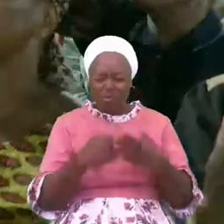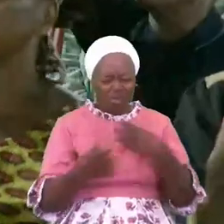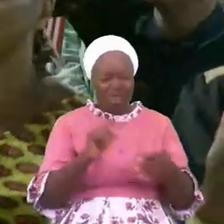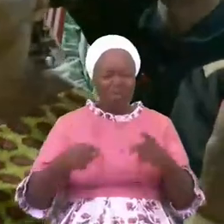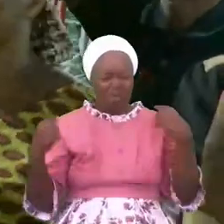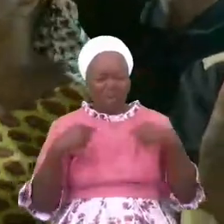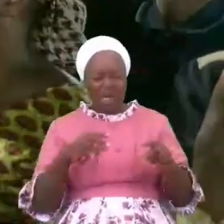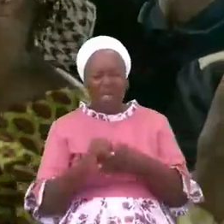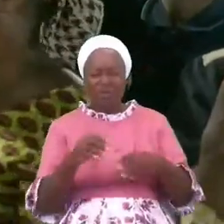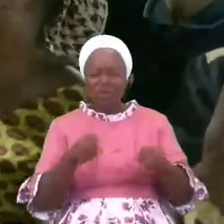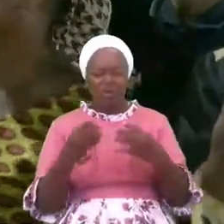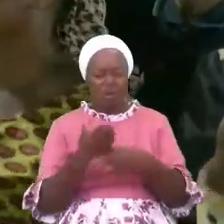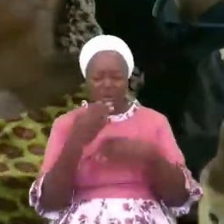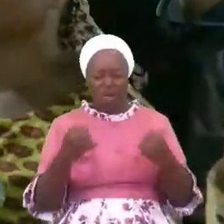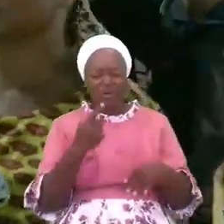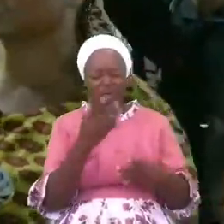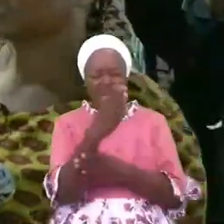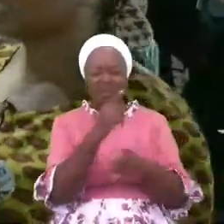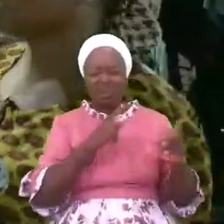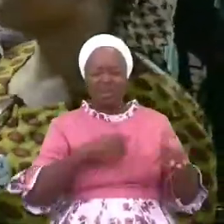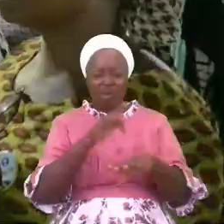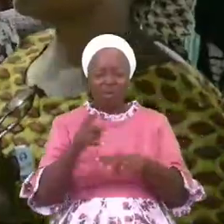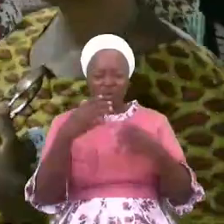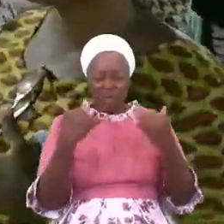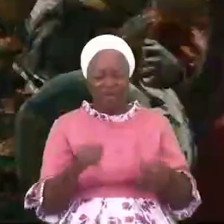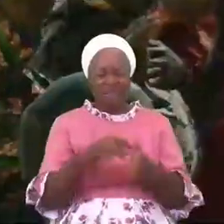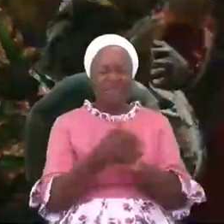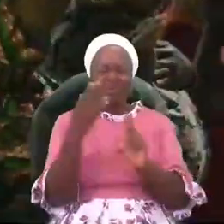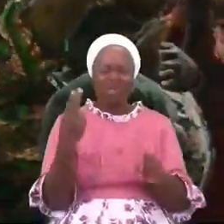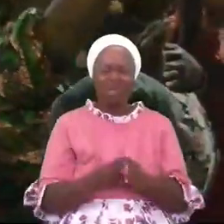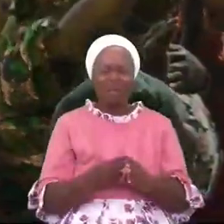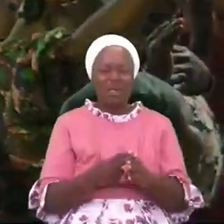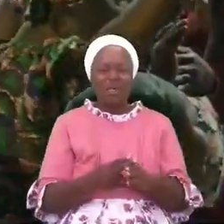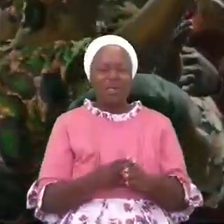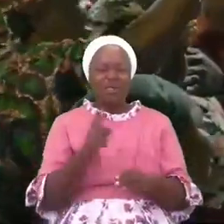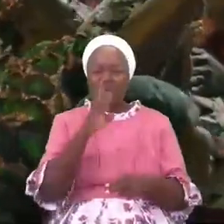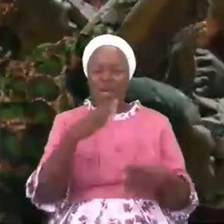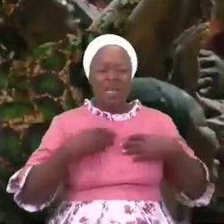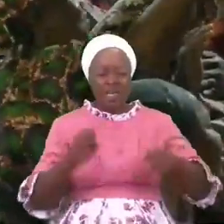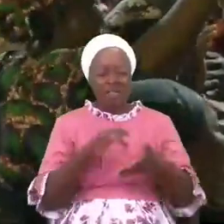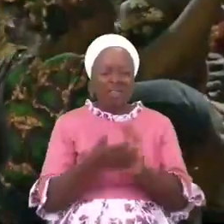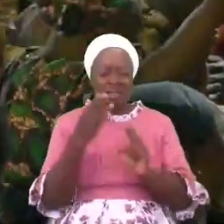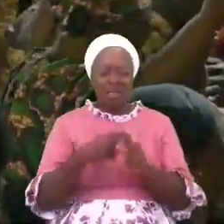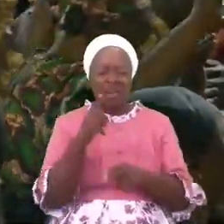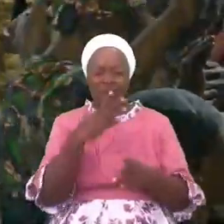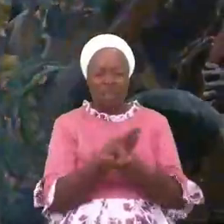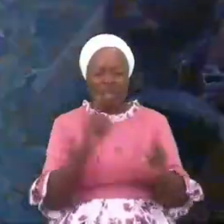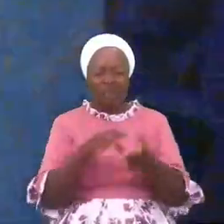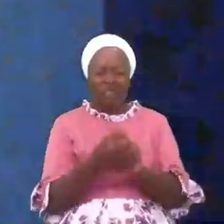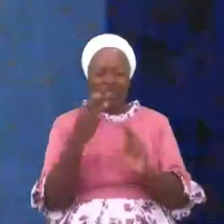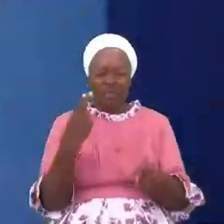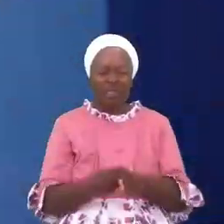now. You're healed. You're delivered. You're set free. Lord,